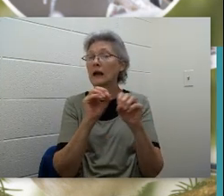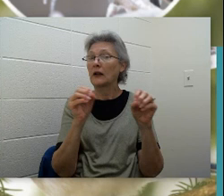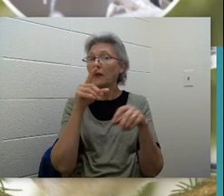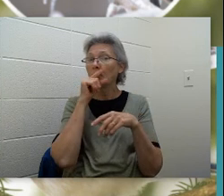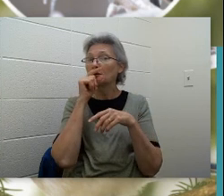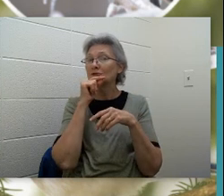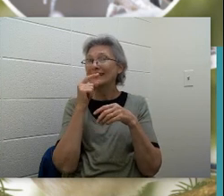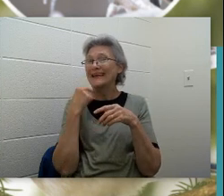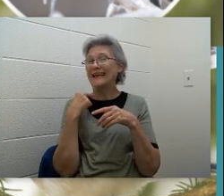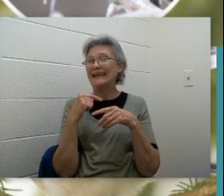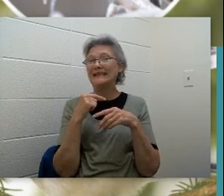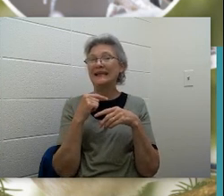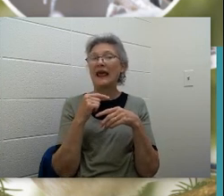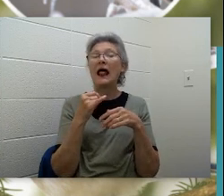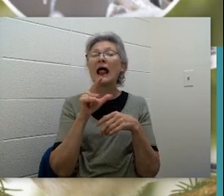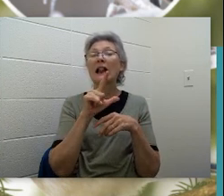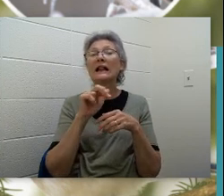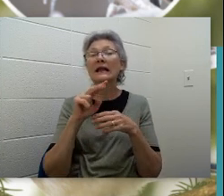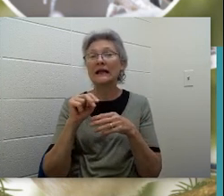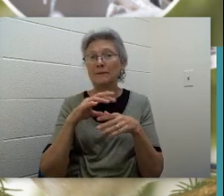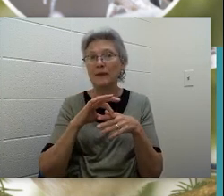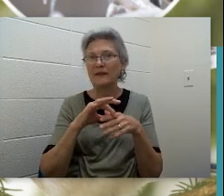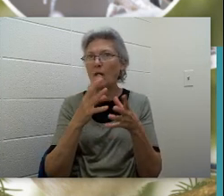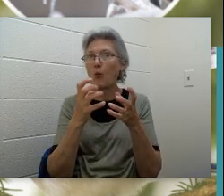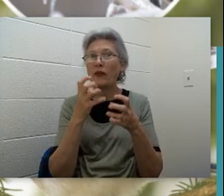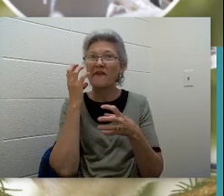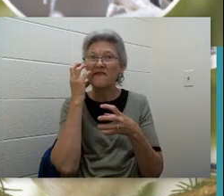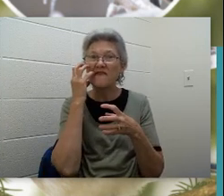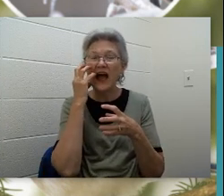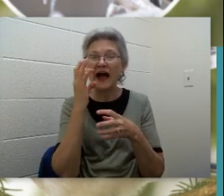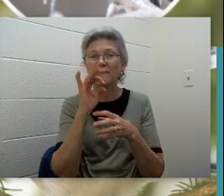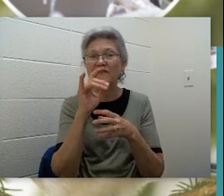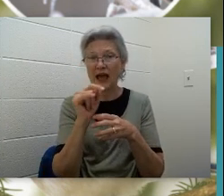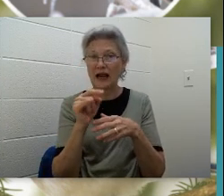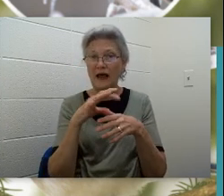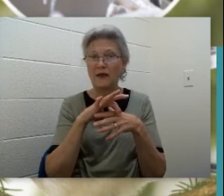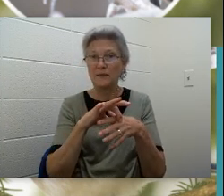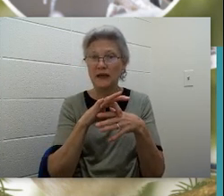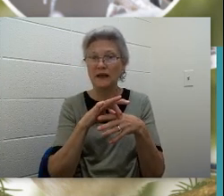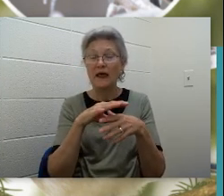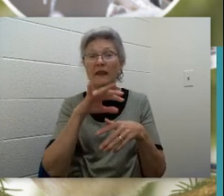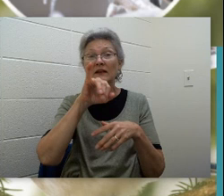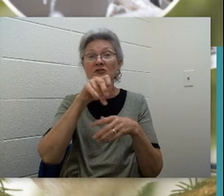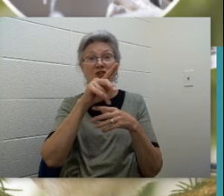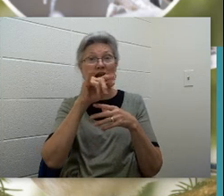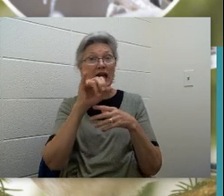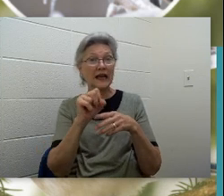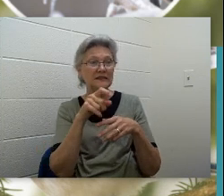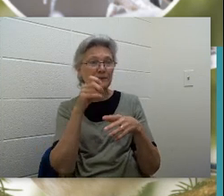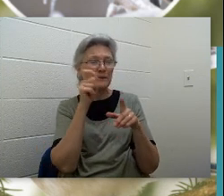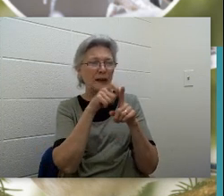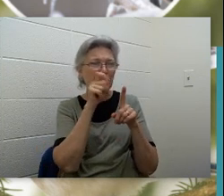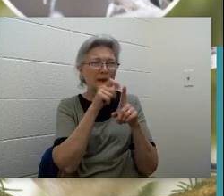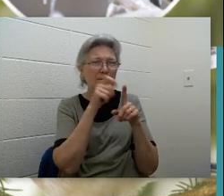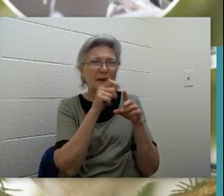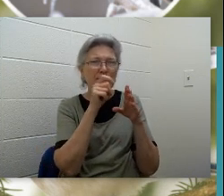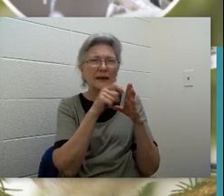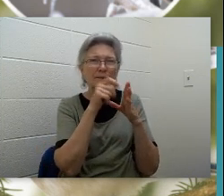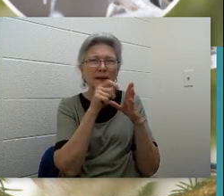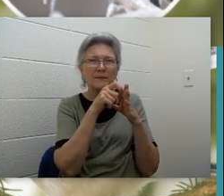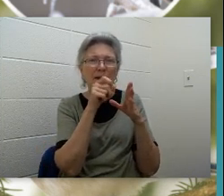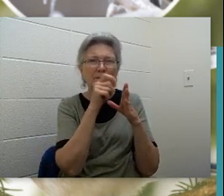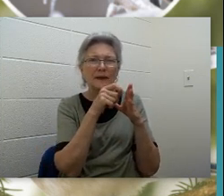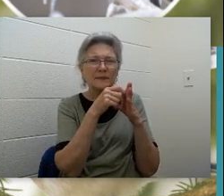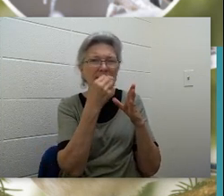They want the clear fat. The jays alight upon it and peck away with great vigor, almost standing on tiptoe to